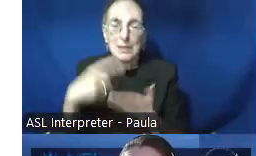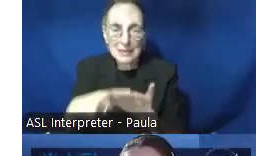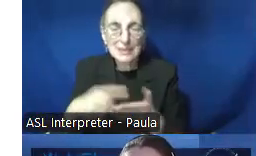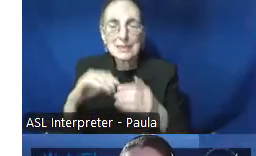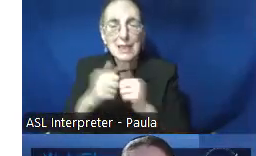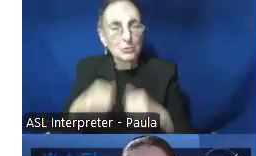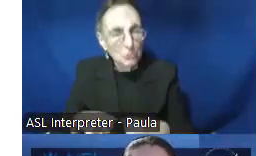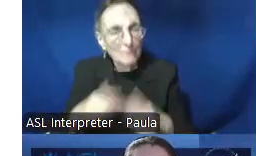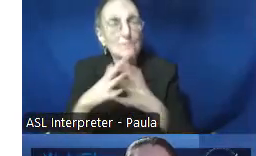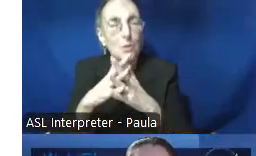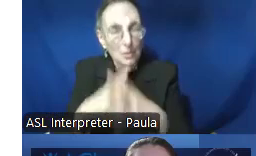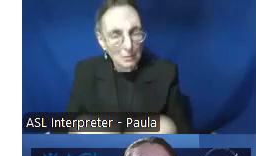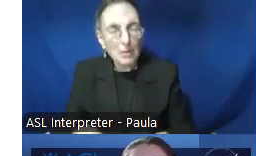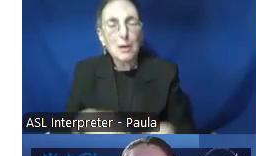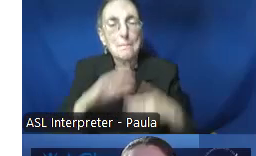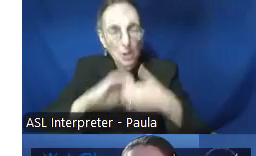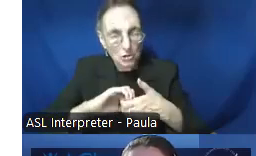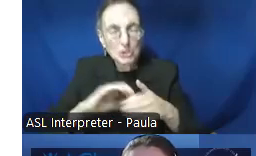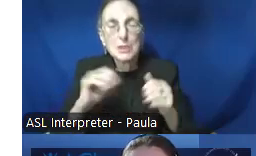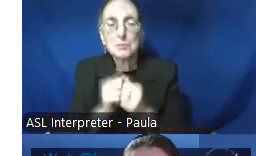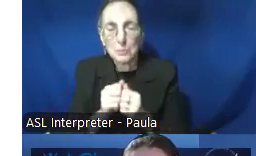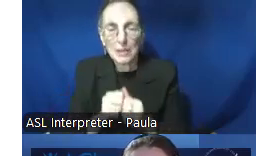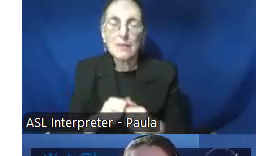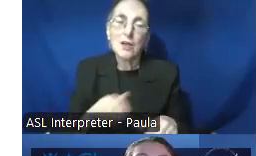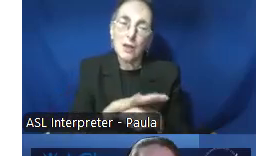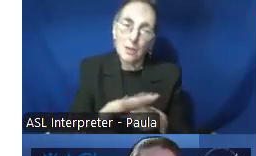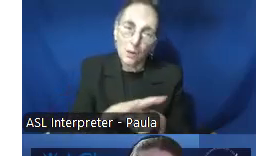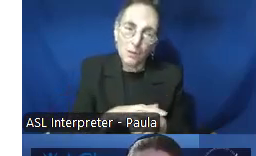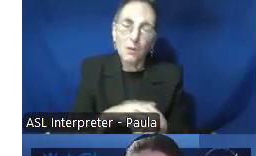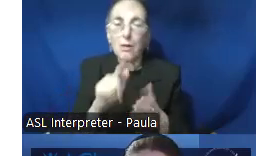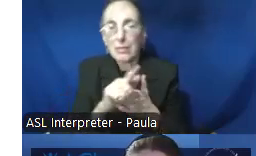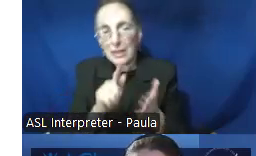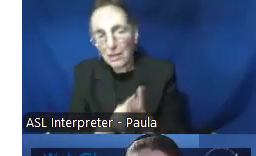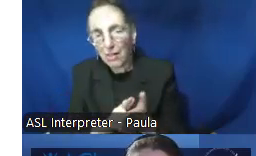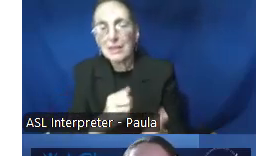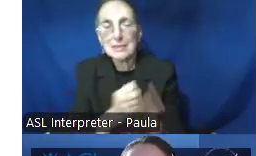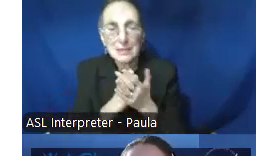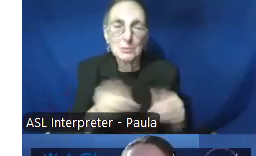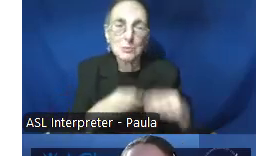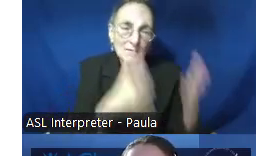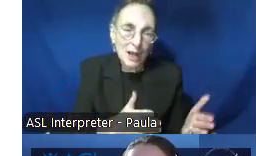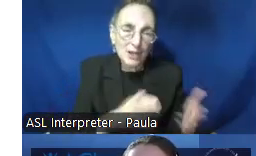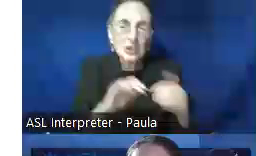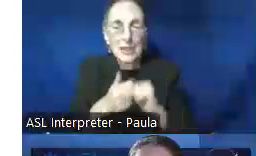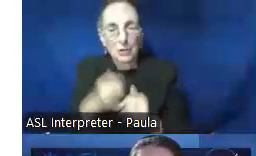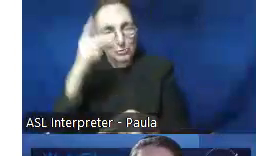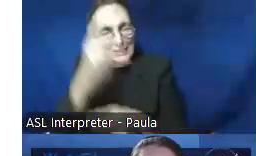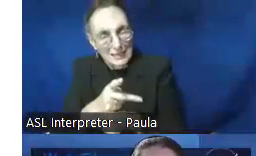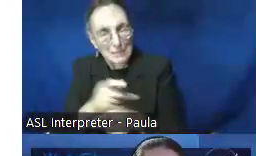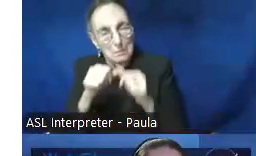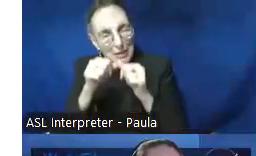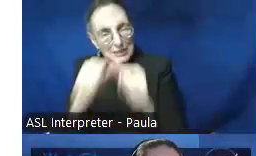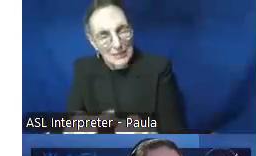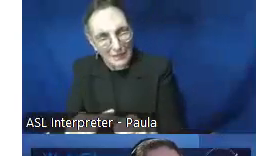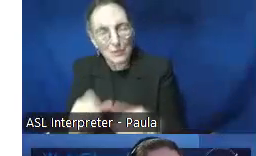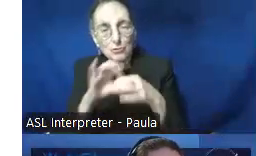with local legal assistance providers, how to maintain those, and how to maintain those relationships in the future. So Megan and Annette, I'll turn it